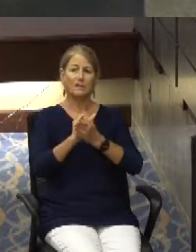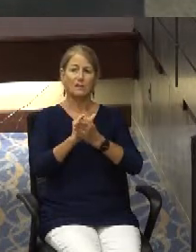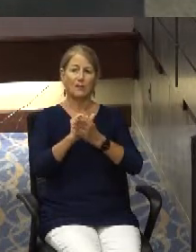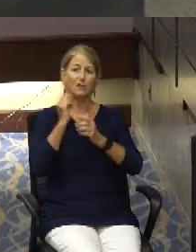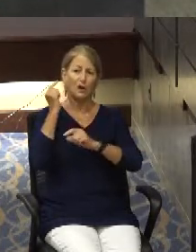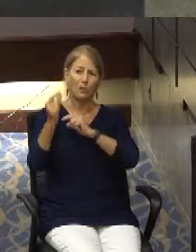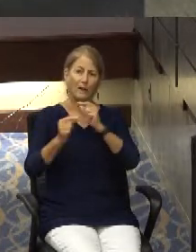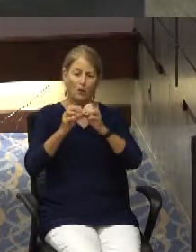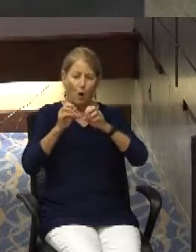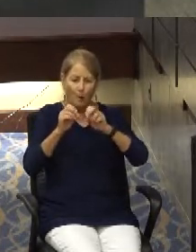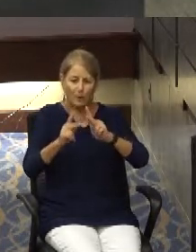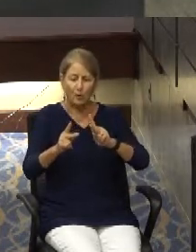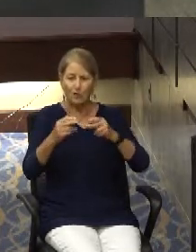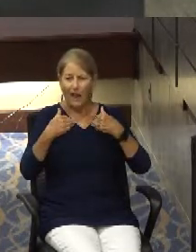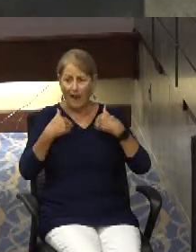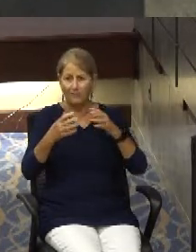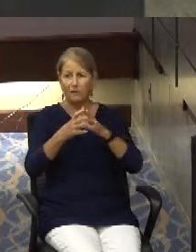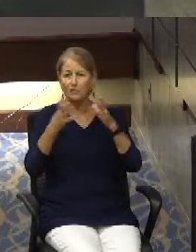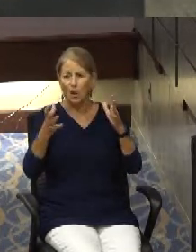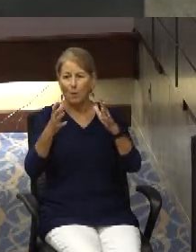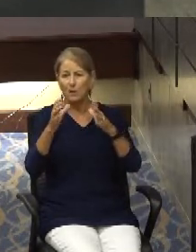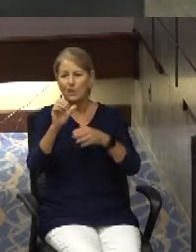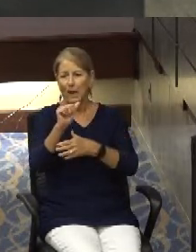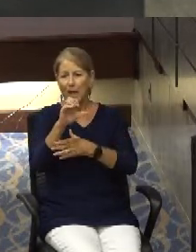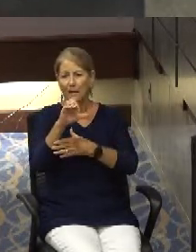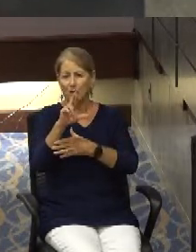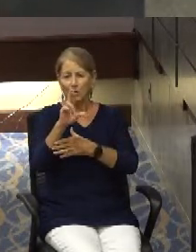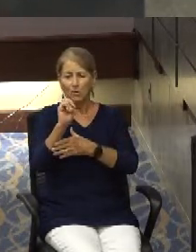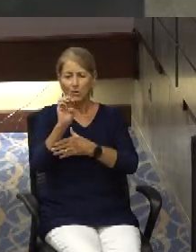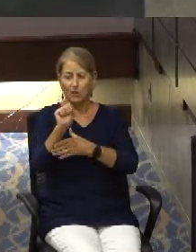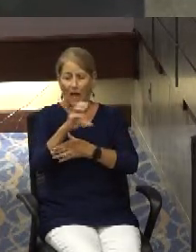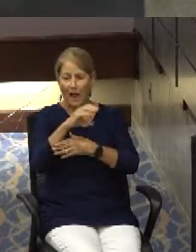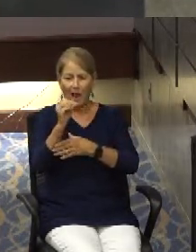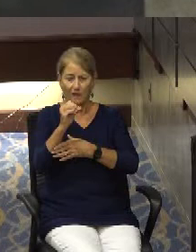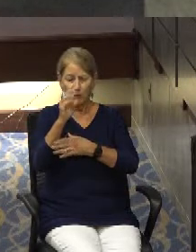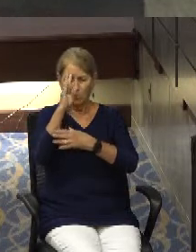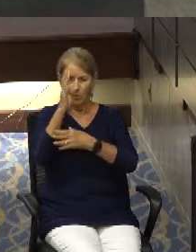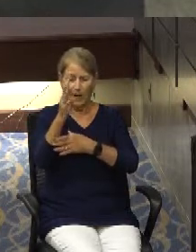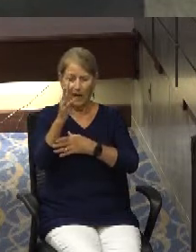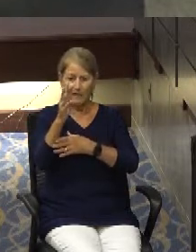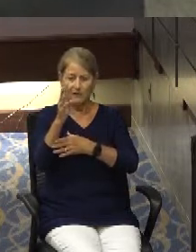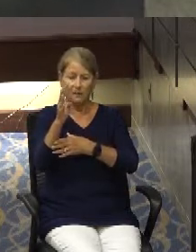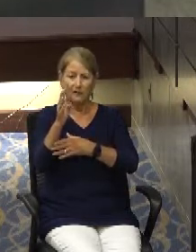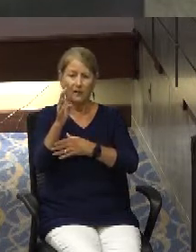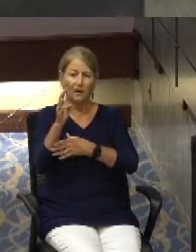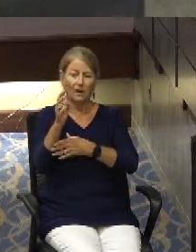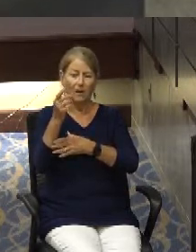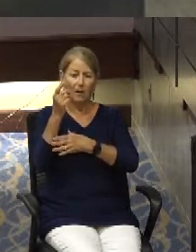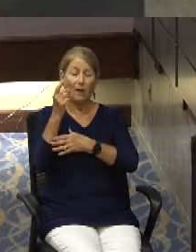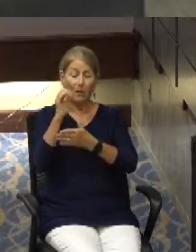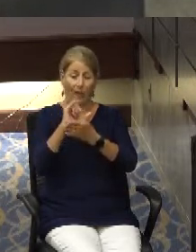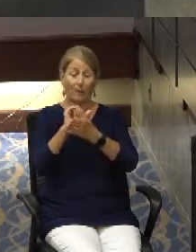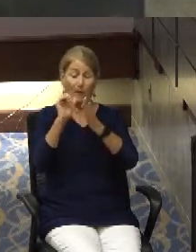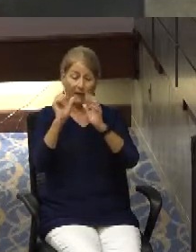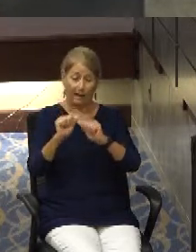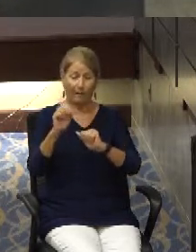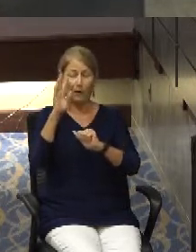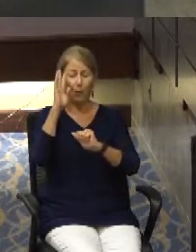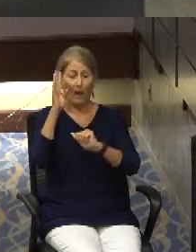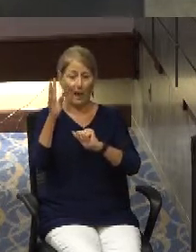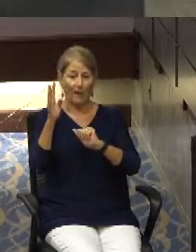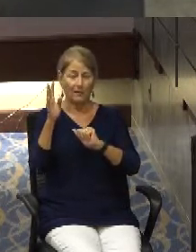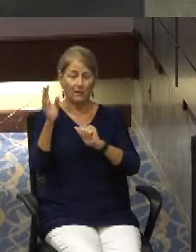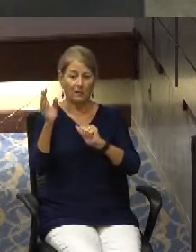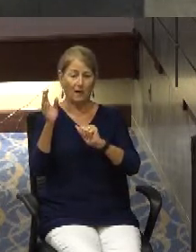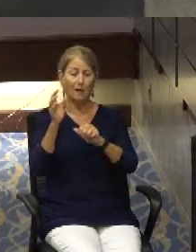have this quantity of acreage and to create the density that we'll be able to create.